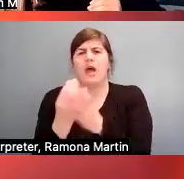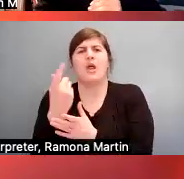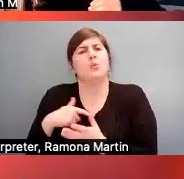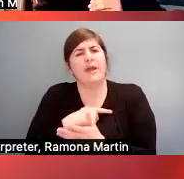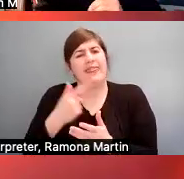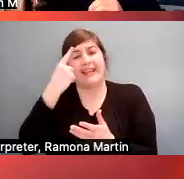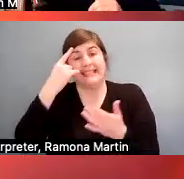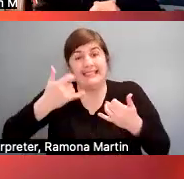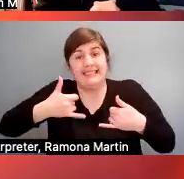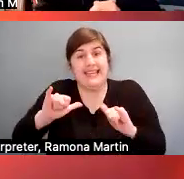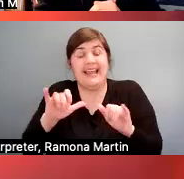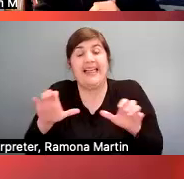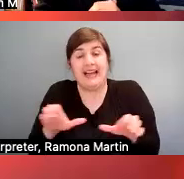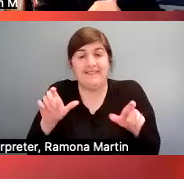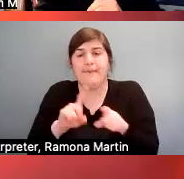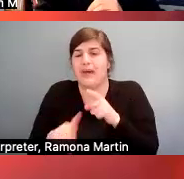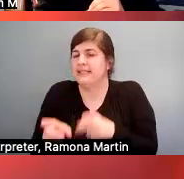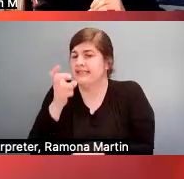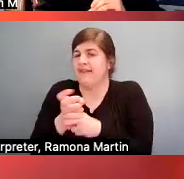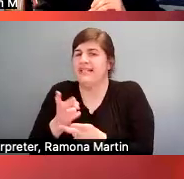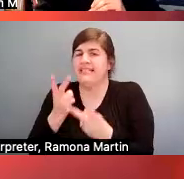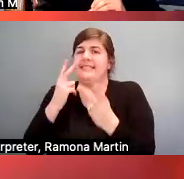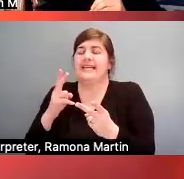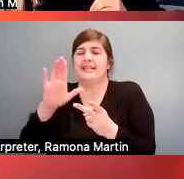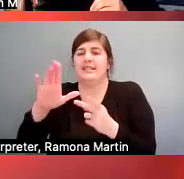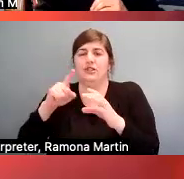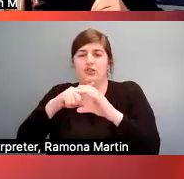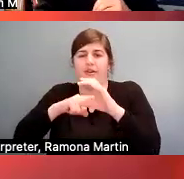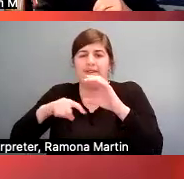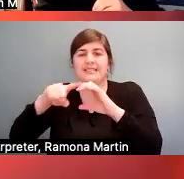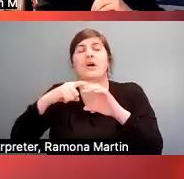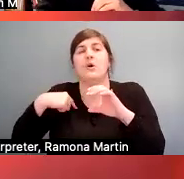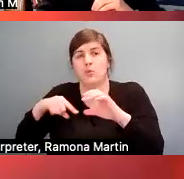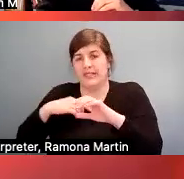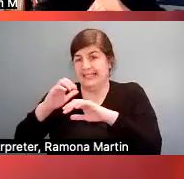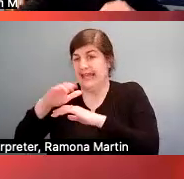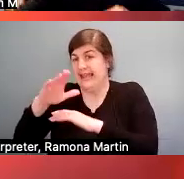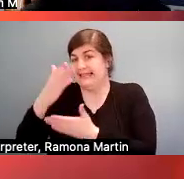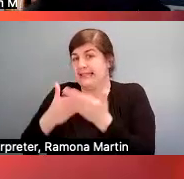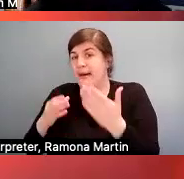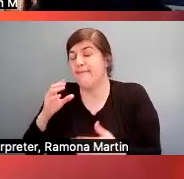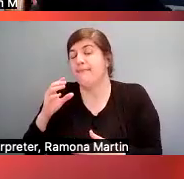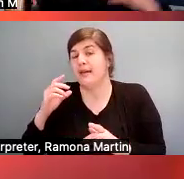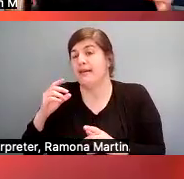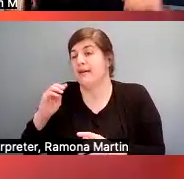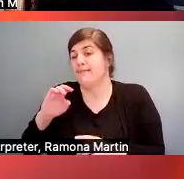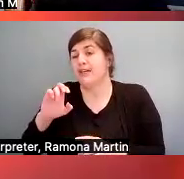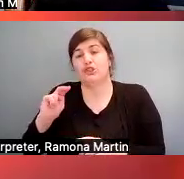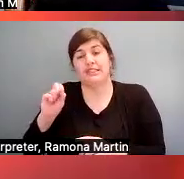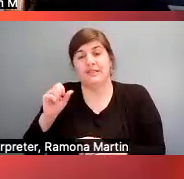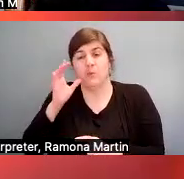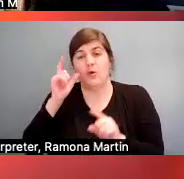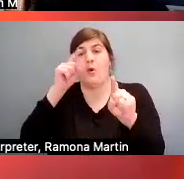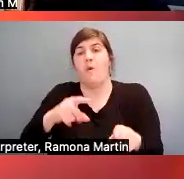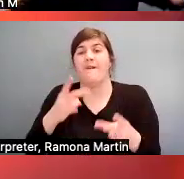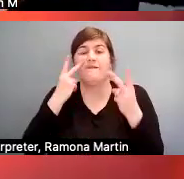active, but it's very difficult to see it from the surface. But we're sending a few missions to Venus, hopefully in the coming years, that will find more out